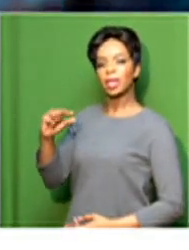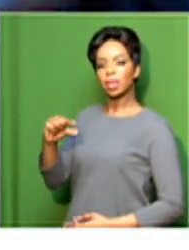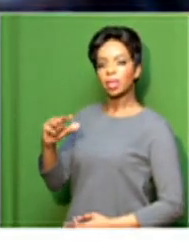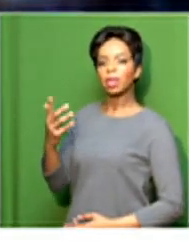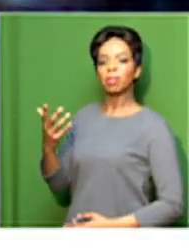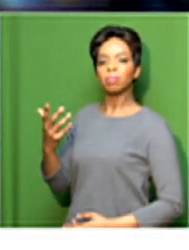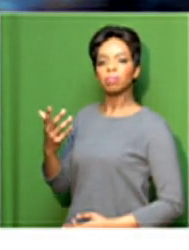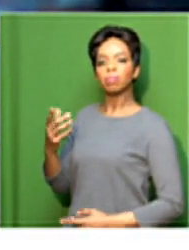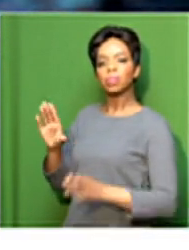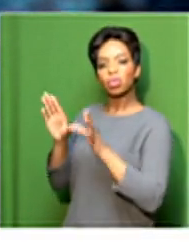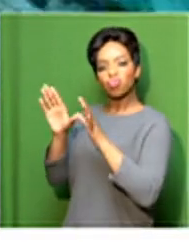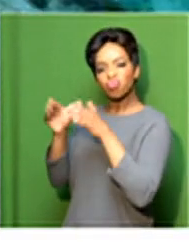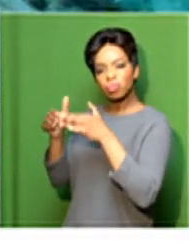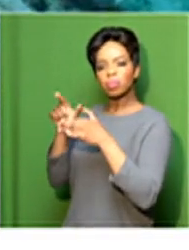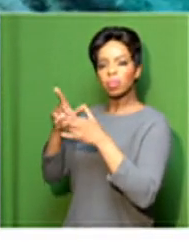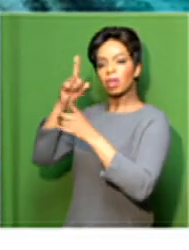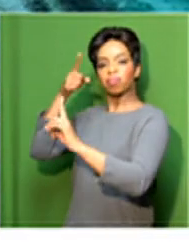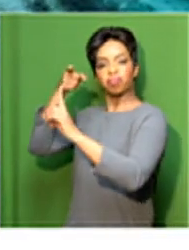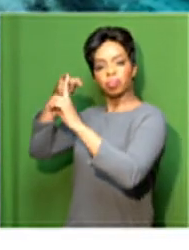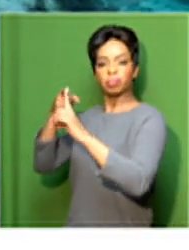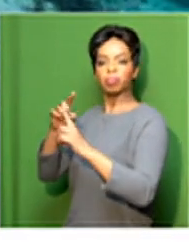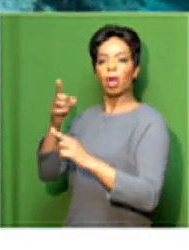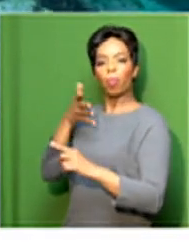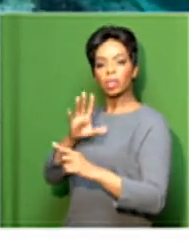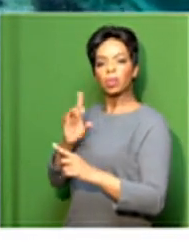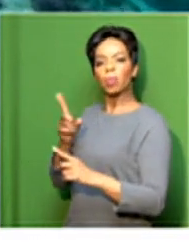capture and highlight through this project?